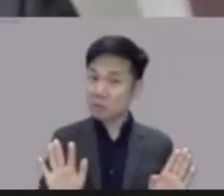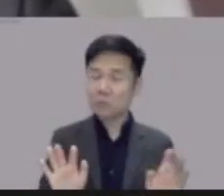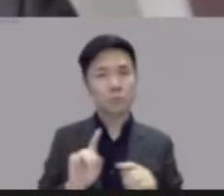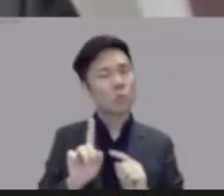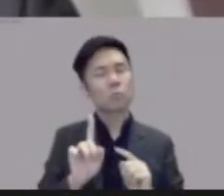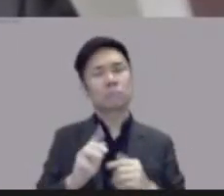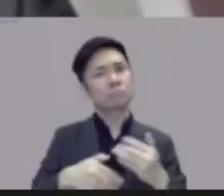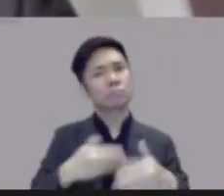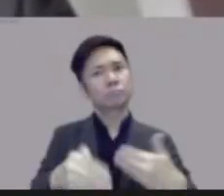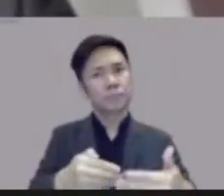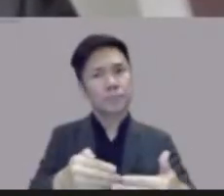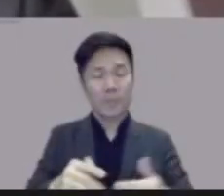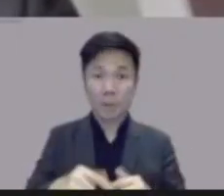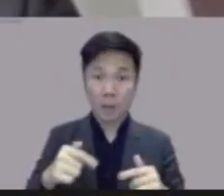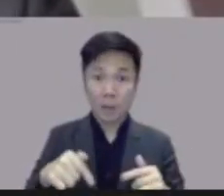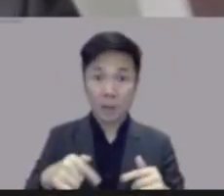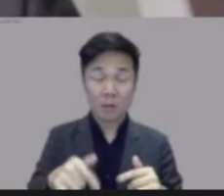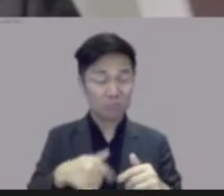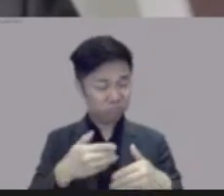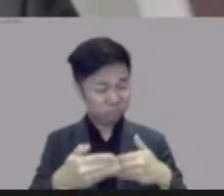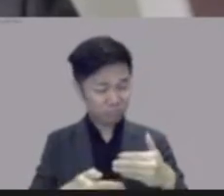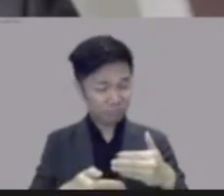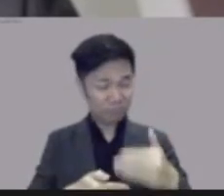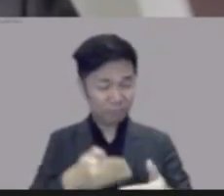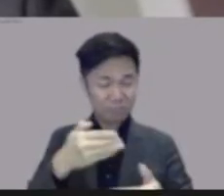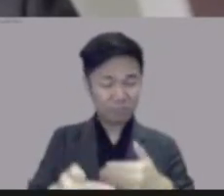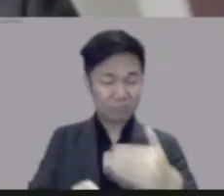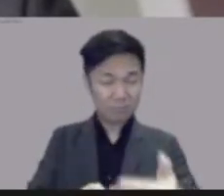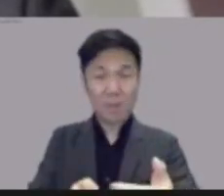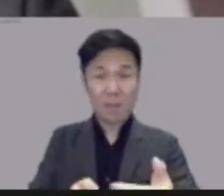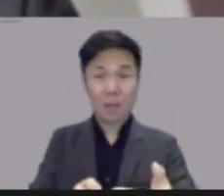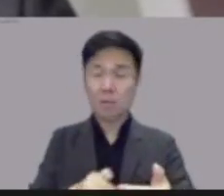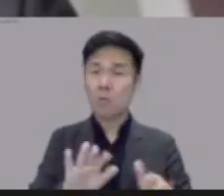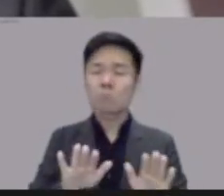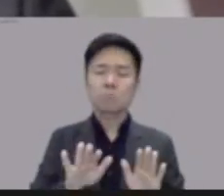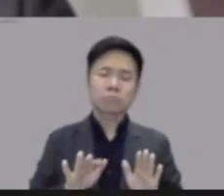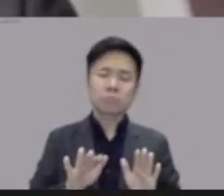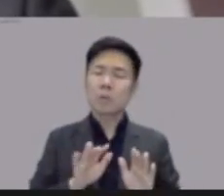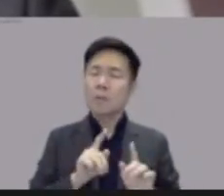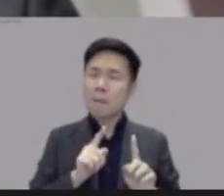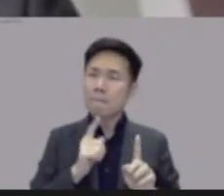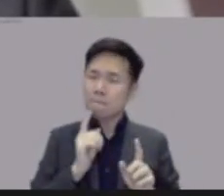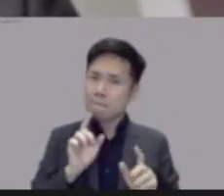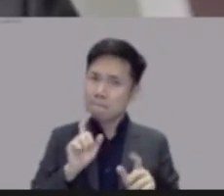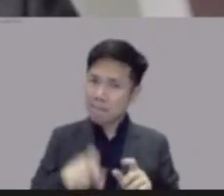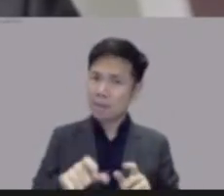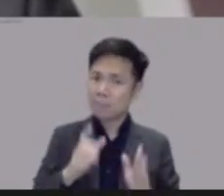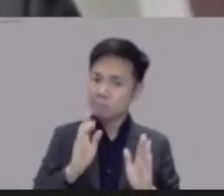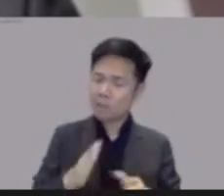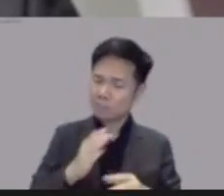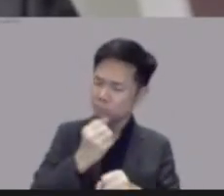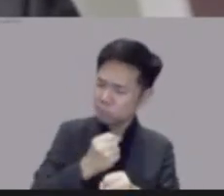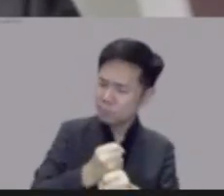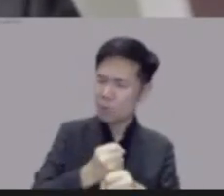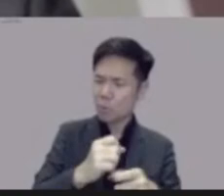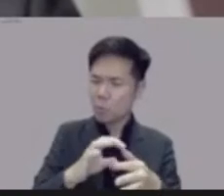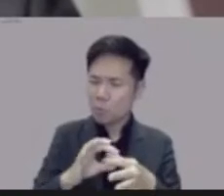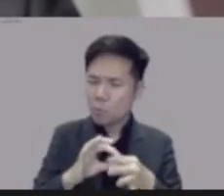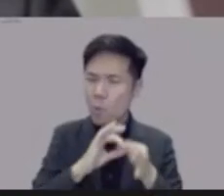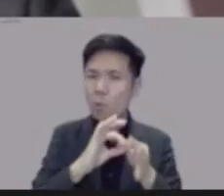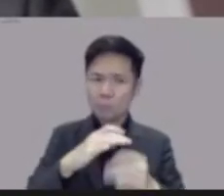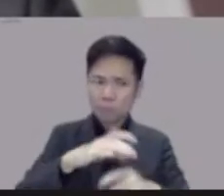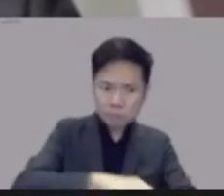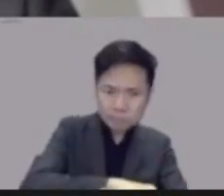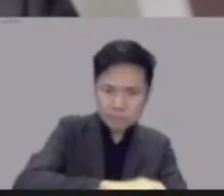across countries and the generations it's a pathway to strengthen solidarity and progress the future